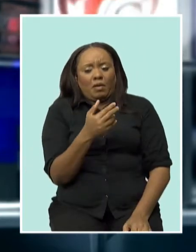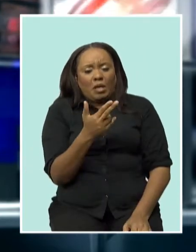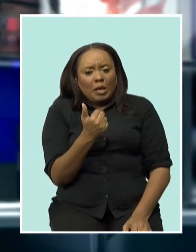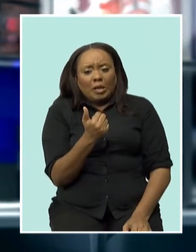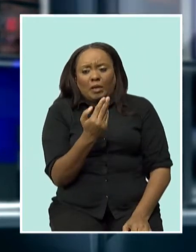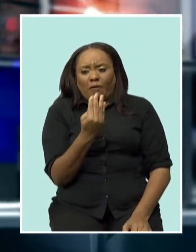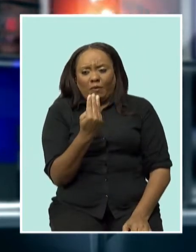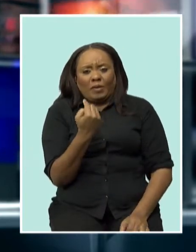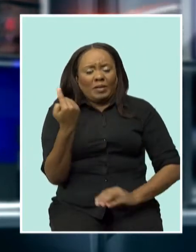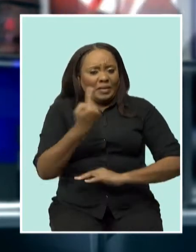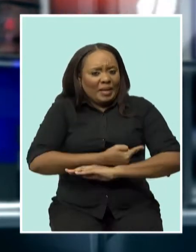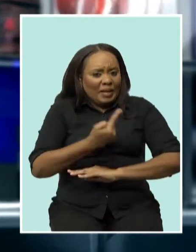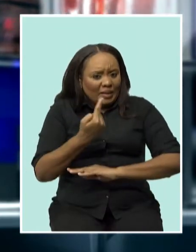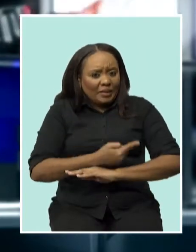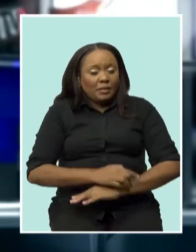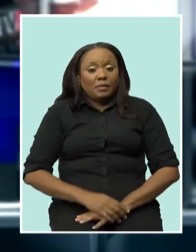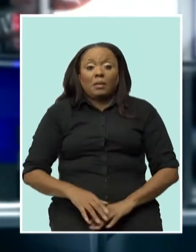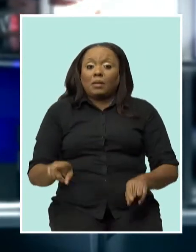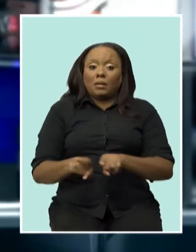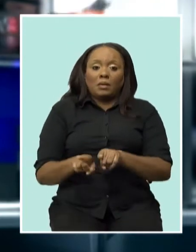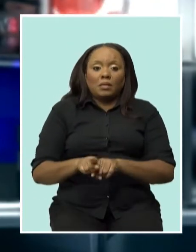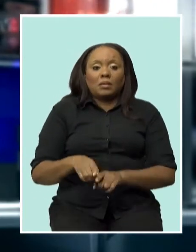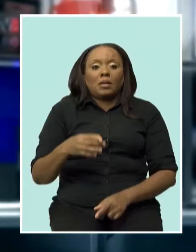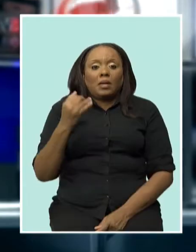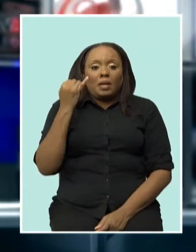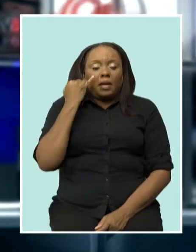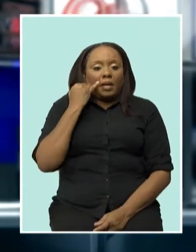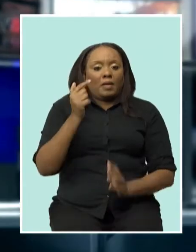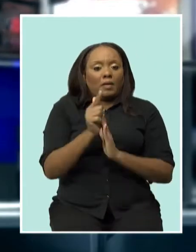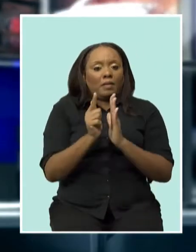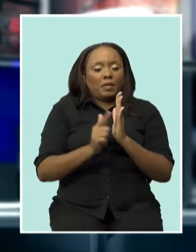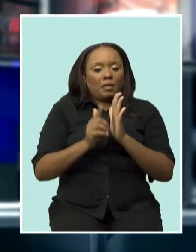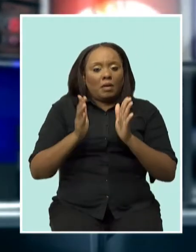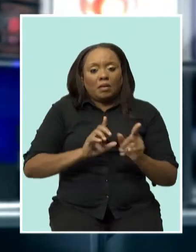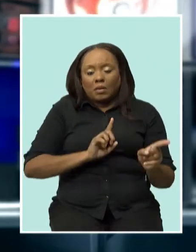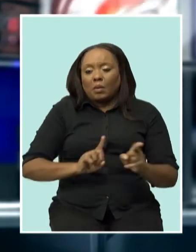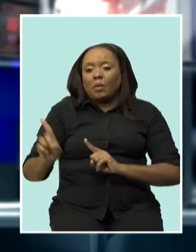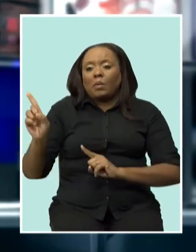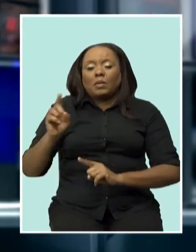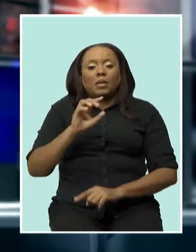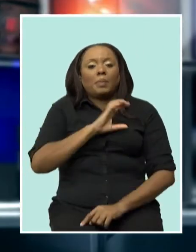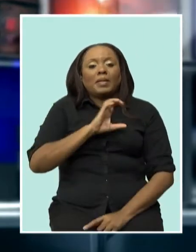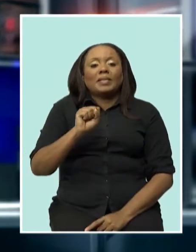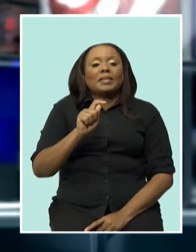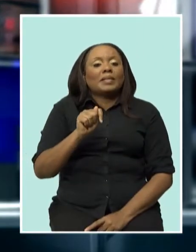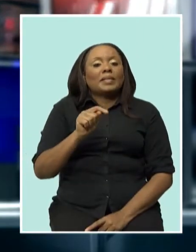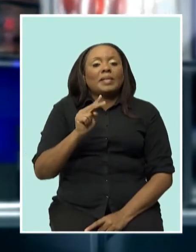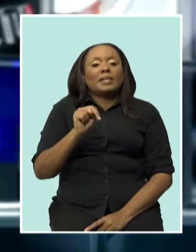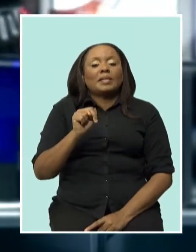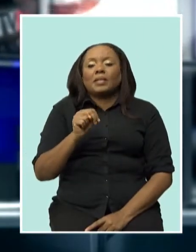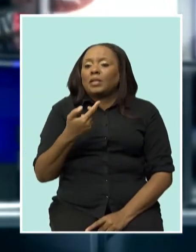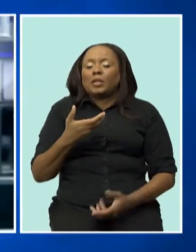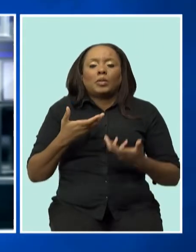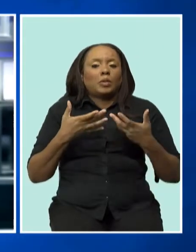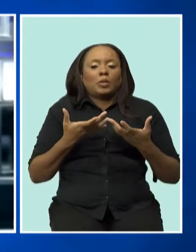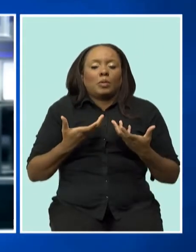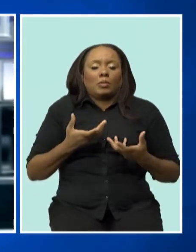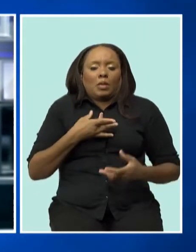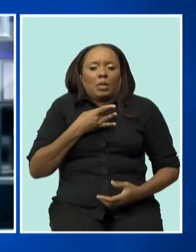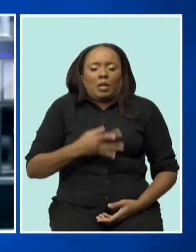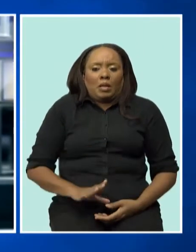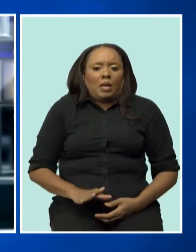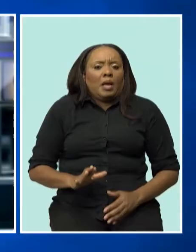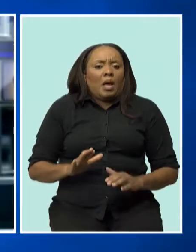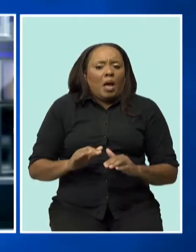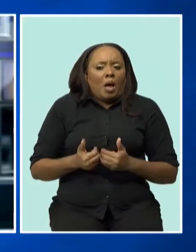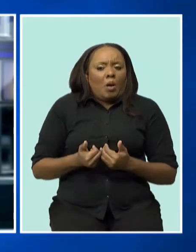treatment meted out to attorneys when they have to see clients at the station. So Shane, that's it from today's symposium and those in the